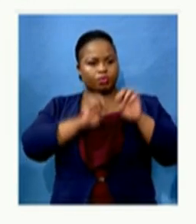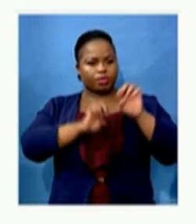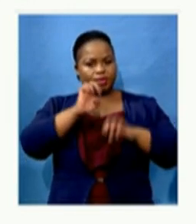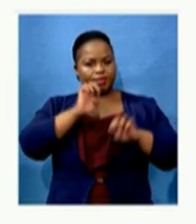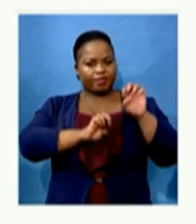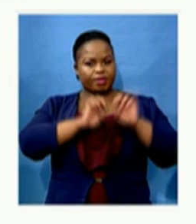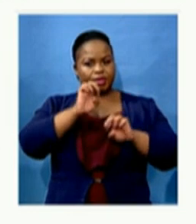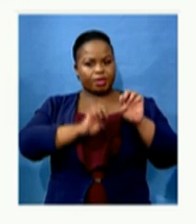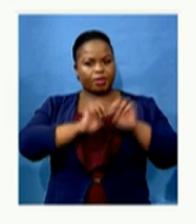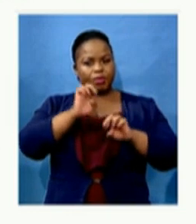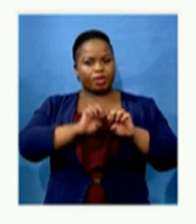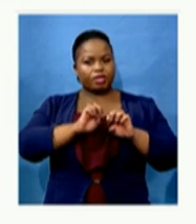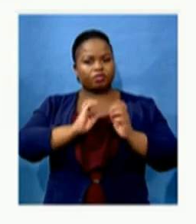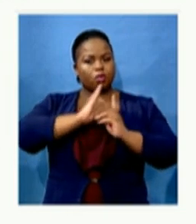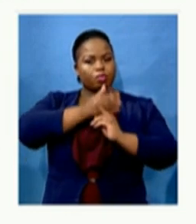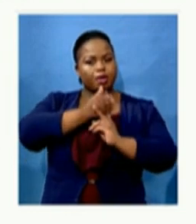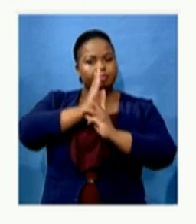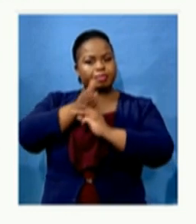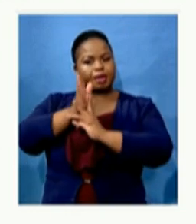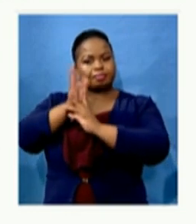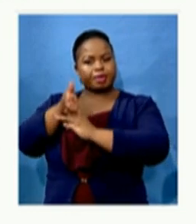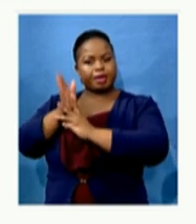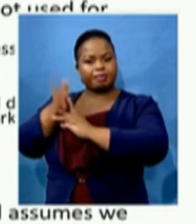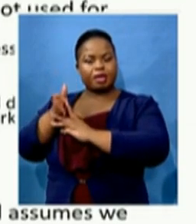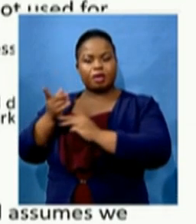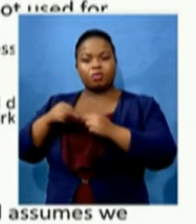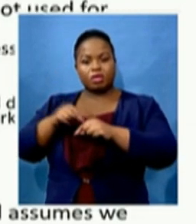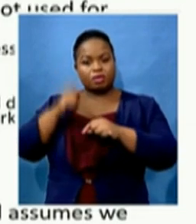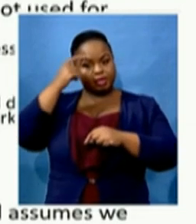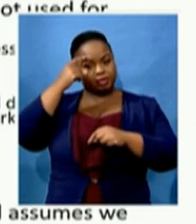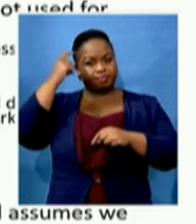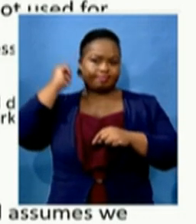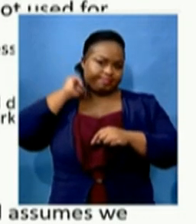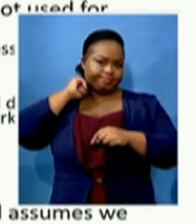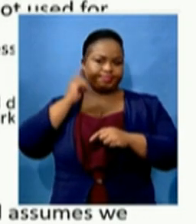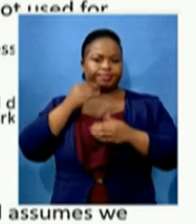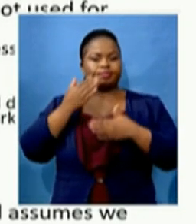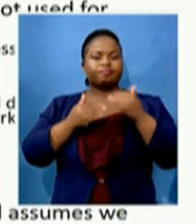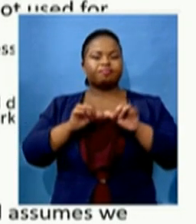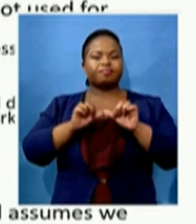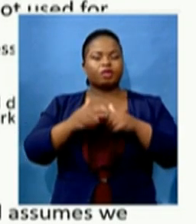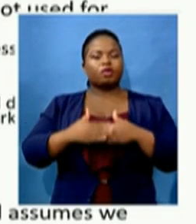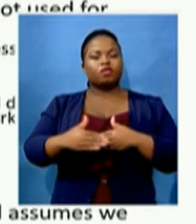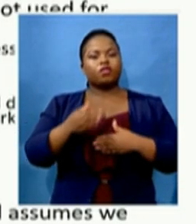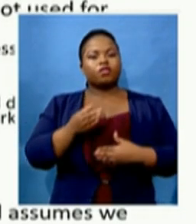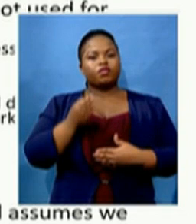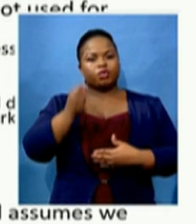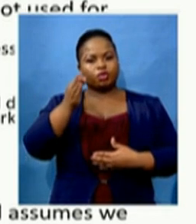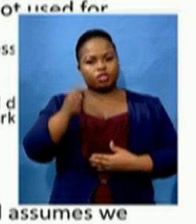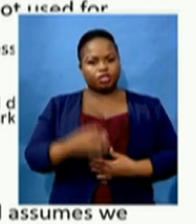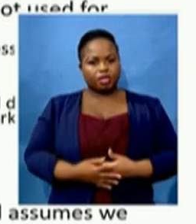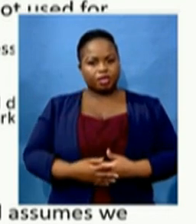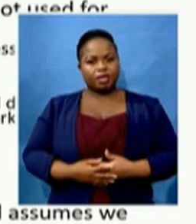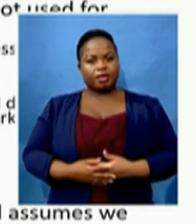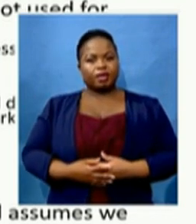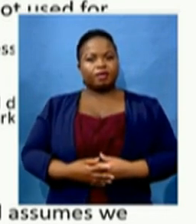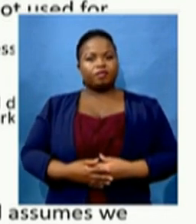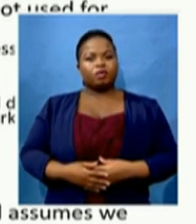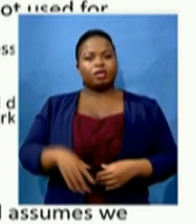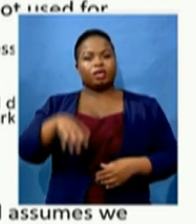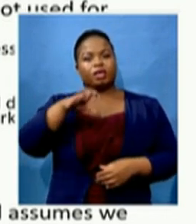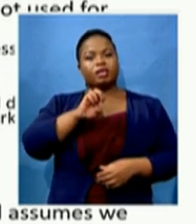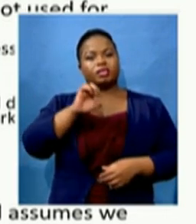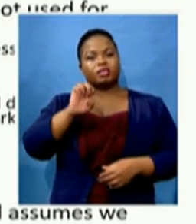should consider going forward. So it follows a sort of basic SEIR approaches that we've seen. It's very much